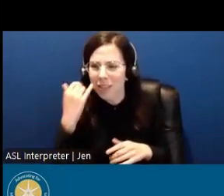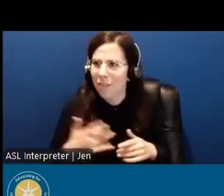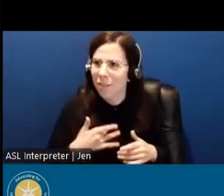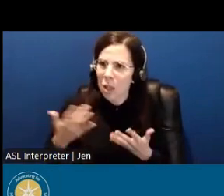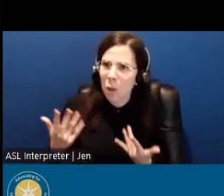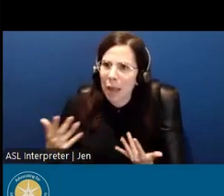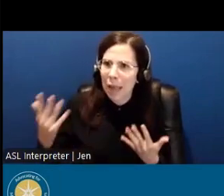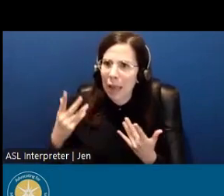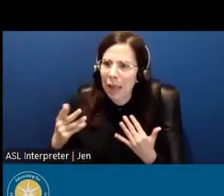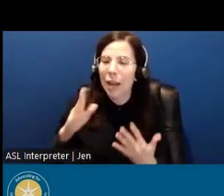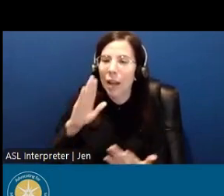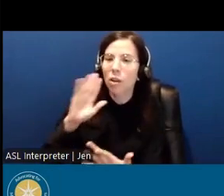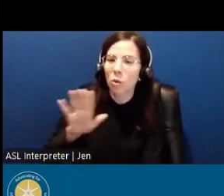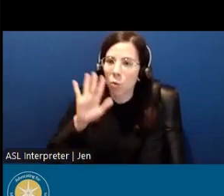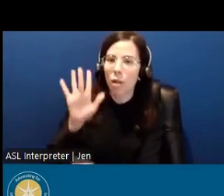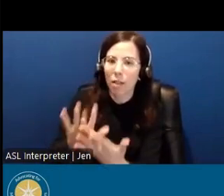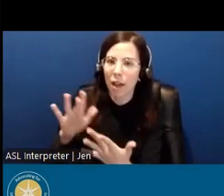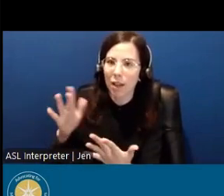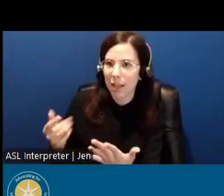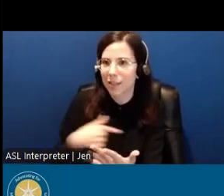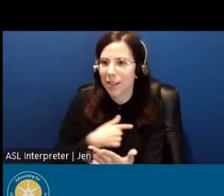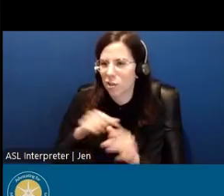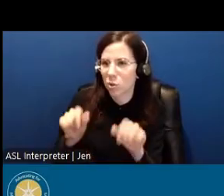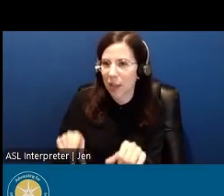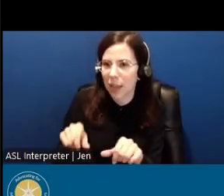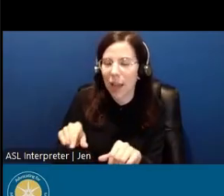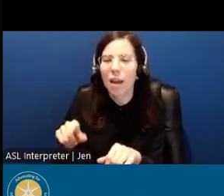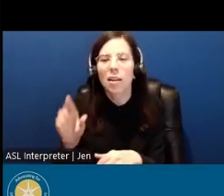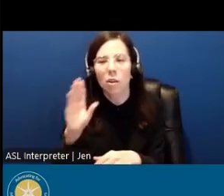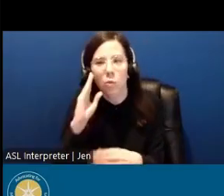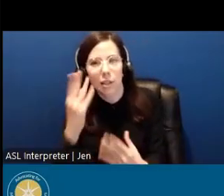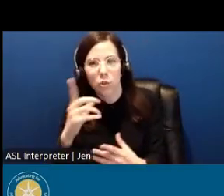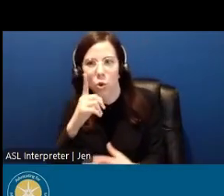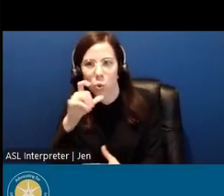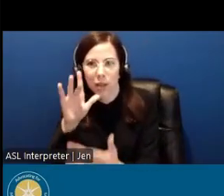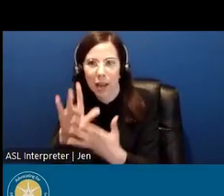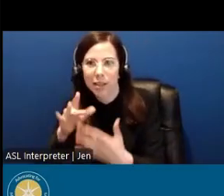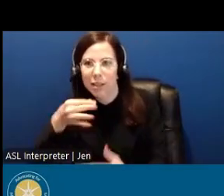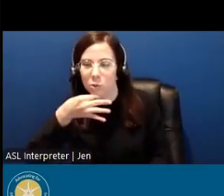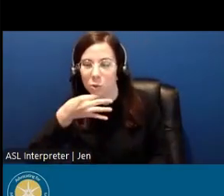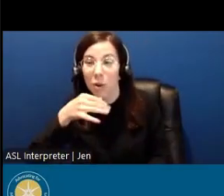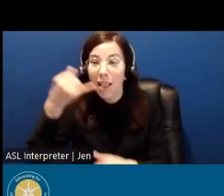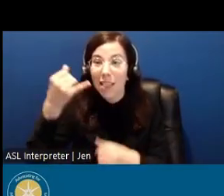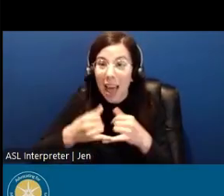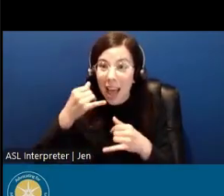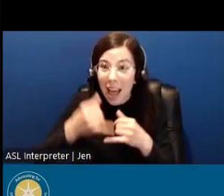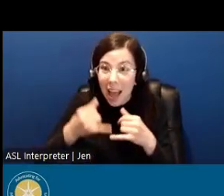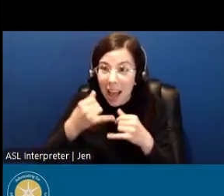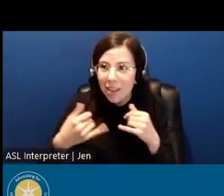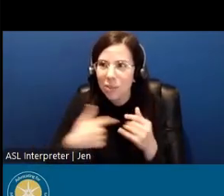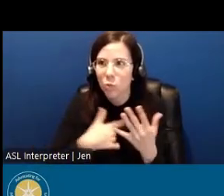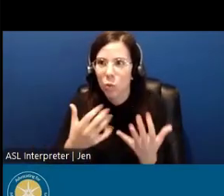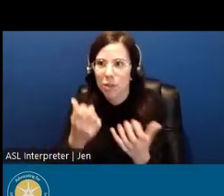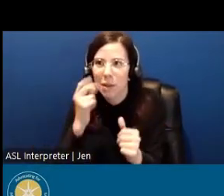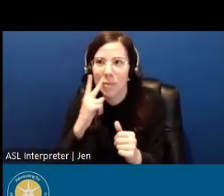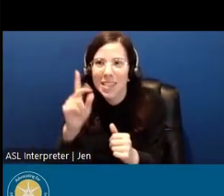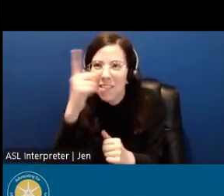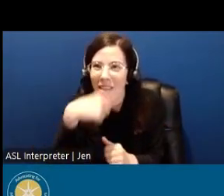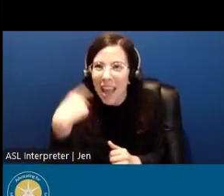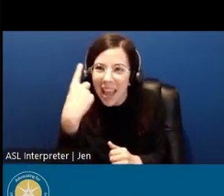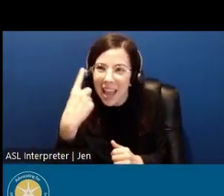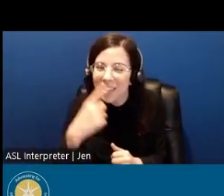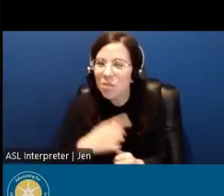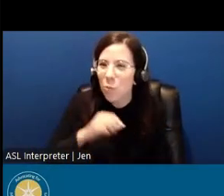some contact information at the end of this. But last but not least, we'd love to see your faces. We've opened it up to where you can be on